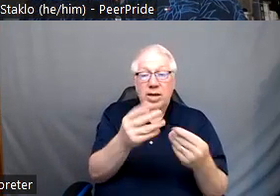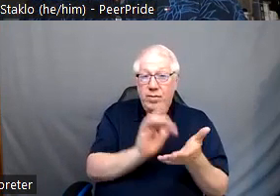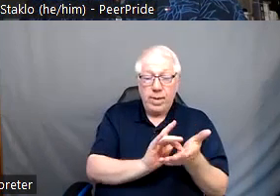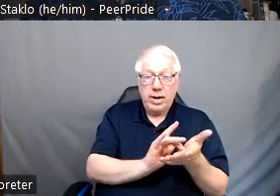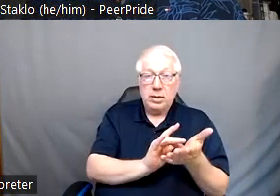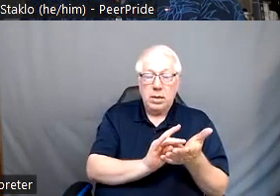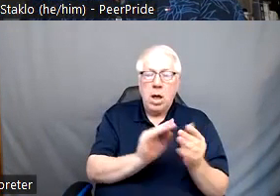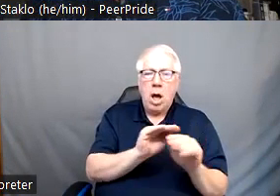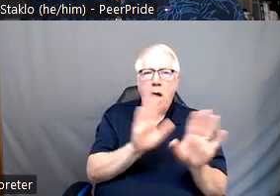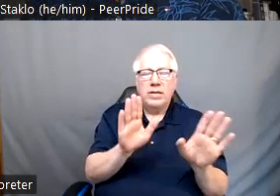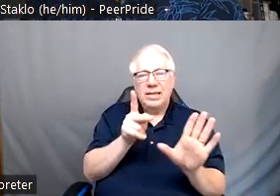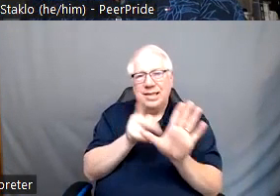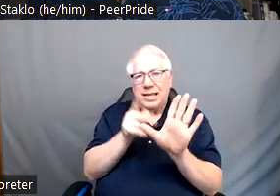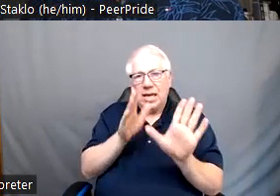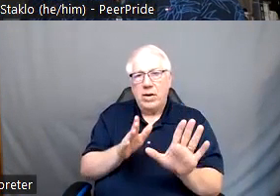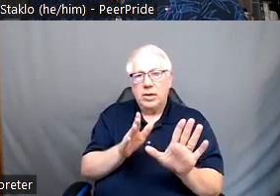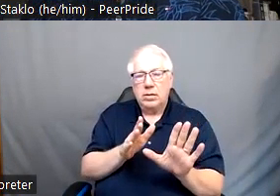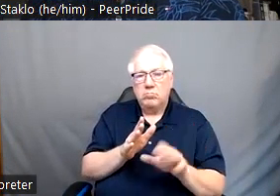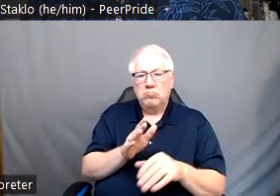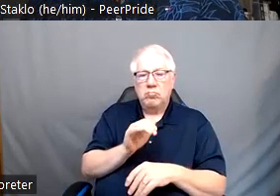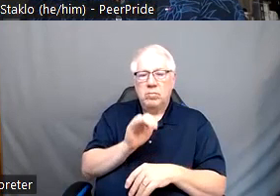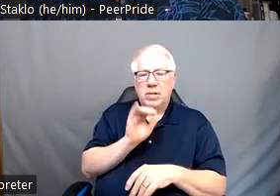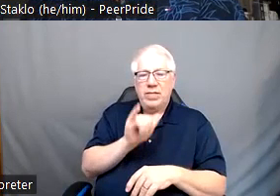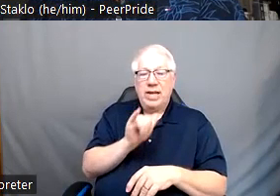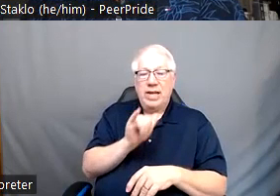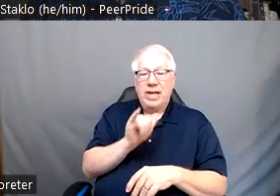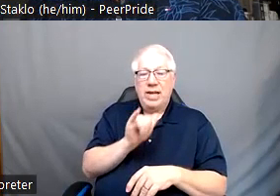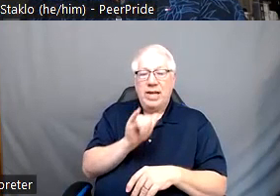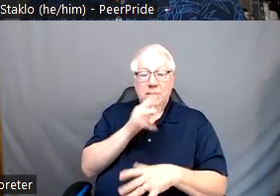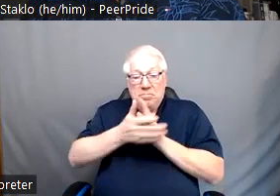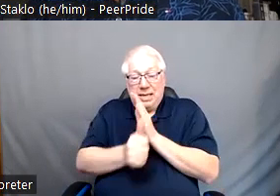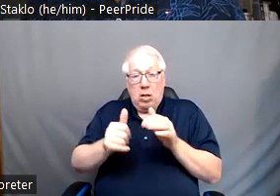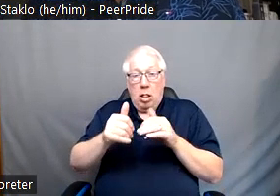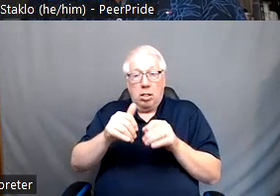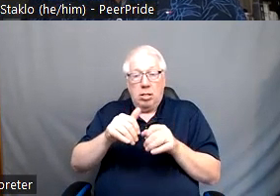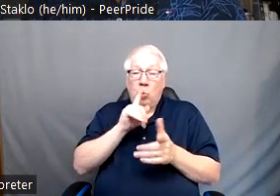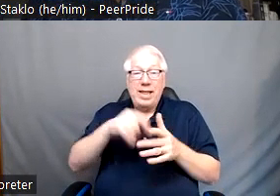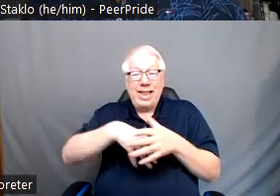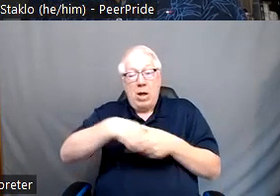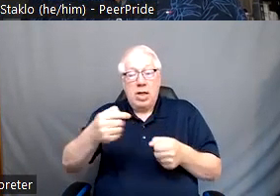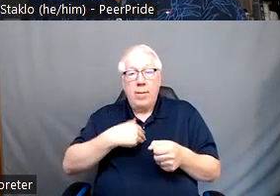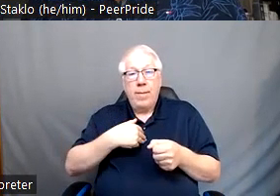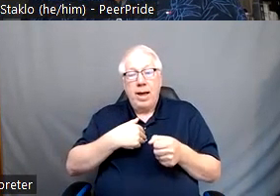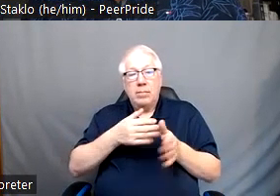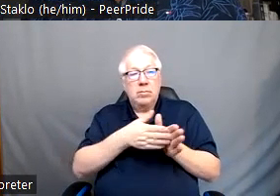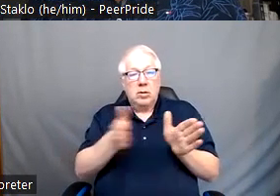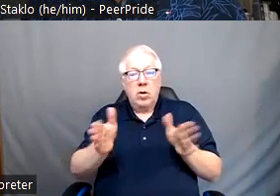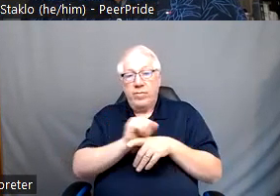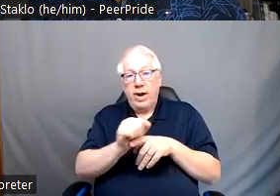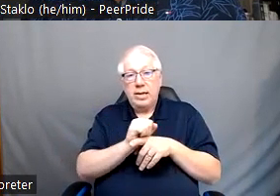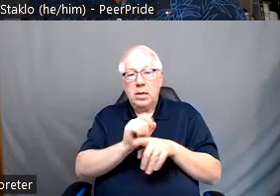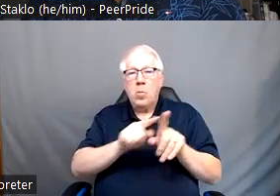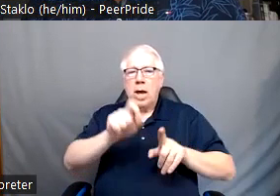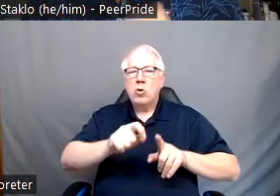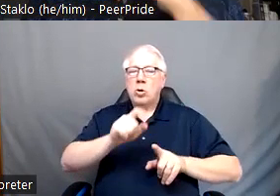prescribing these medications. Obviously for a psychiatrist, that is not within my wheelhouse. I would say that is pretty much outside of my scope of practice, but I should be able to